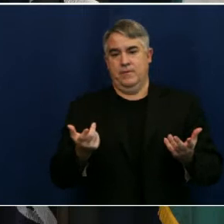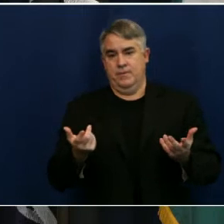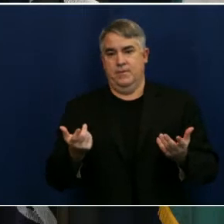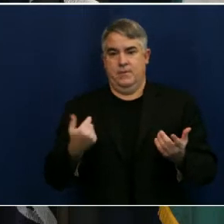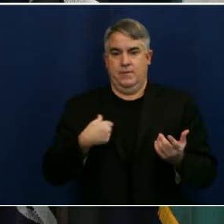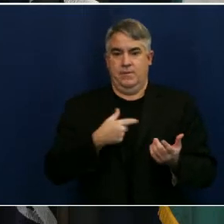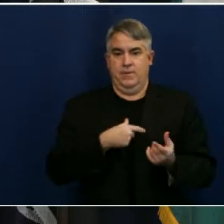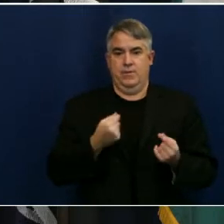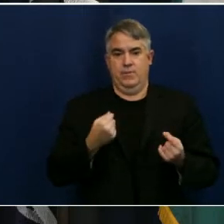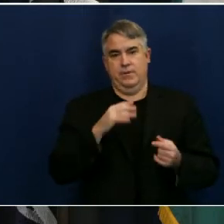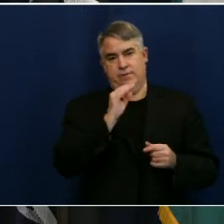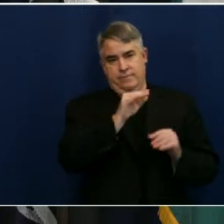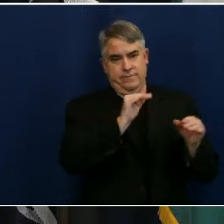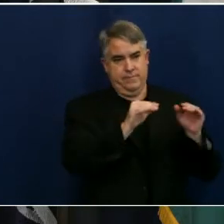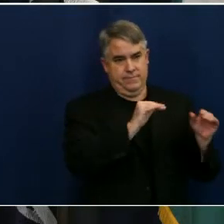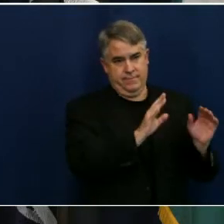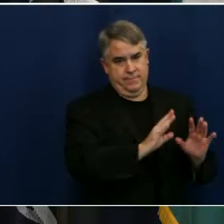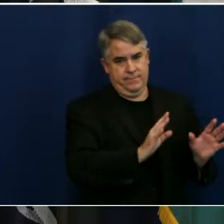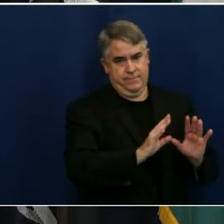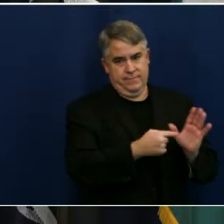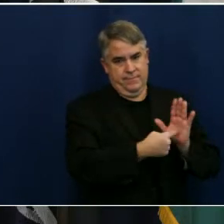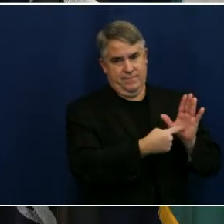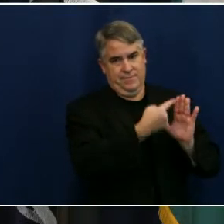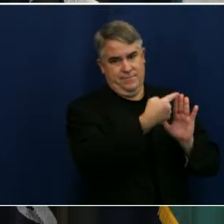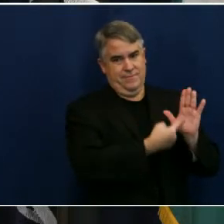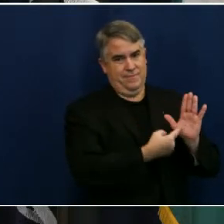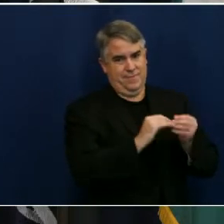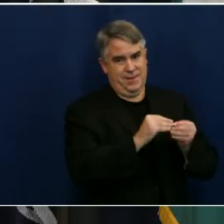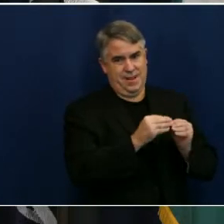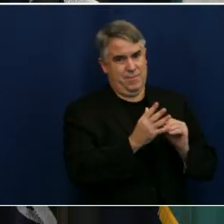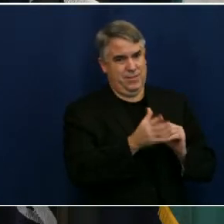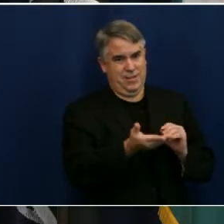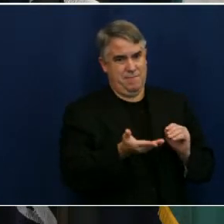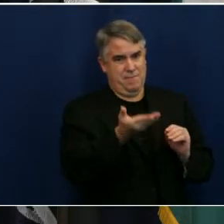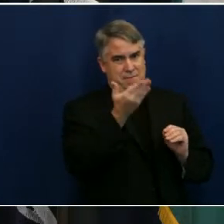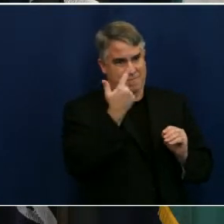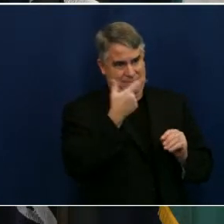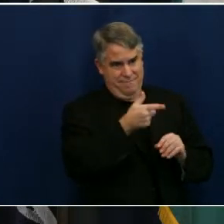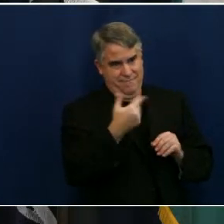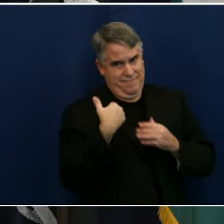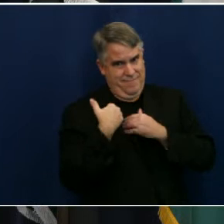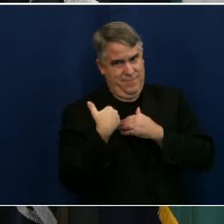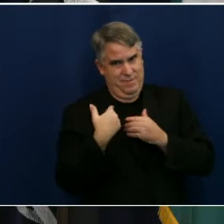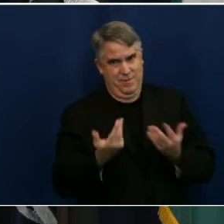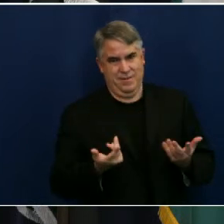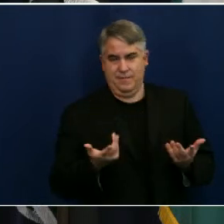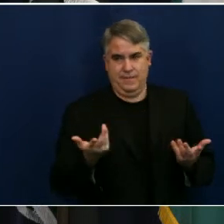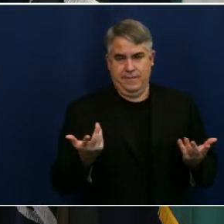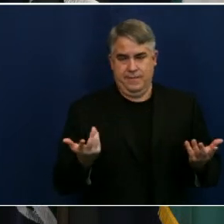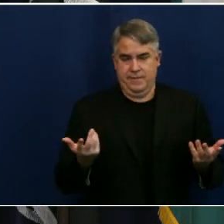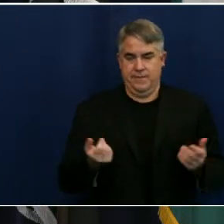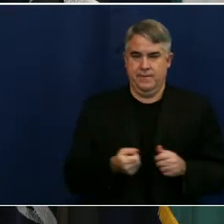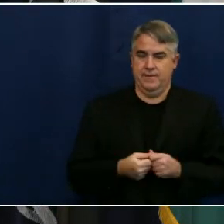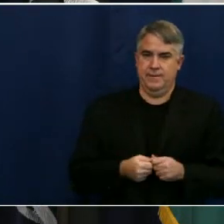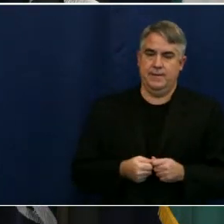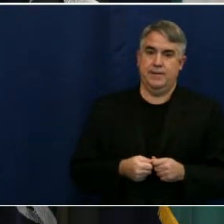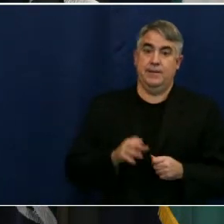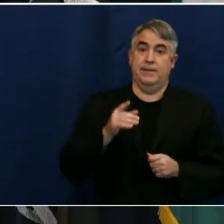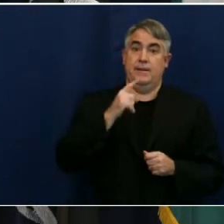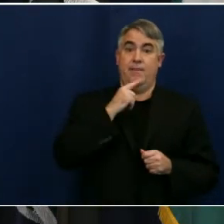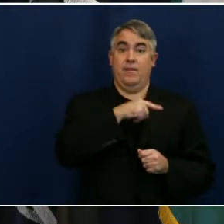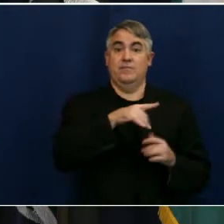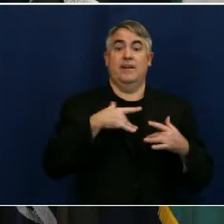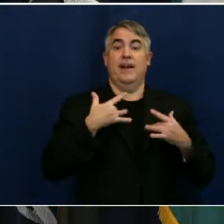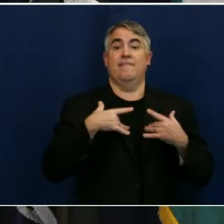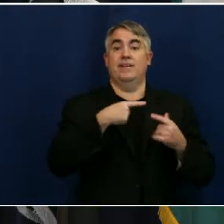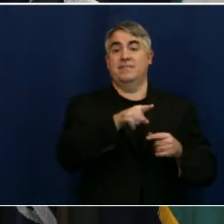happening, the impact. There's a unfortunate irony that unsafe events and